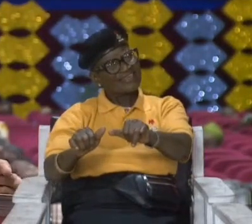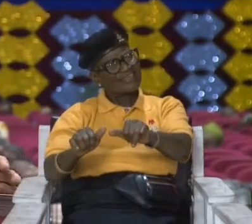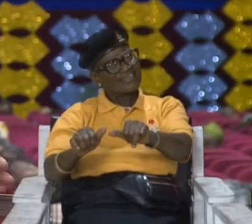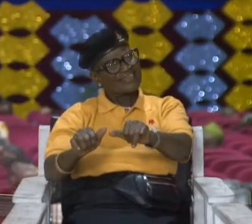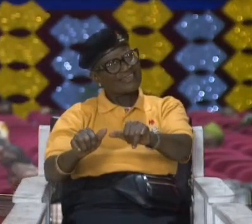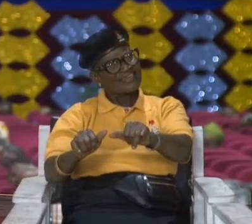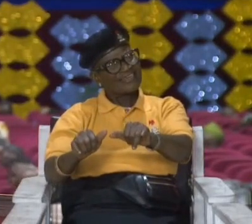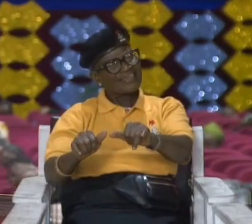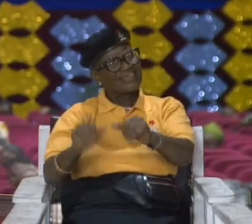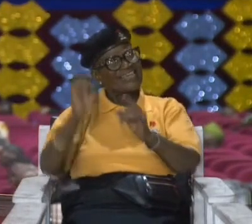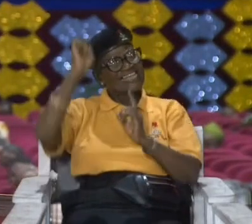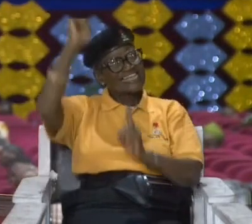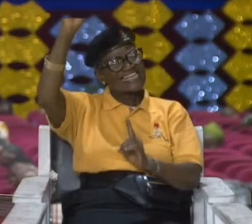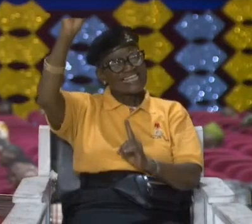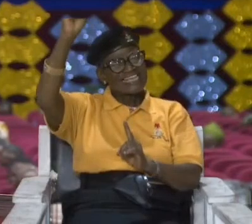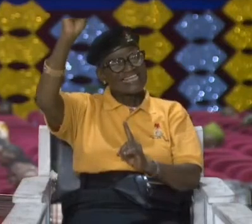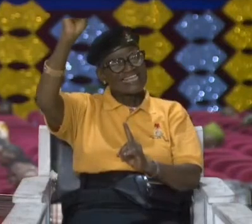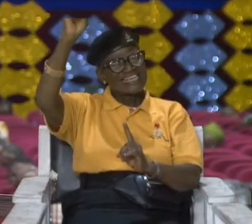If